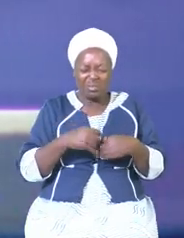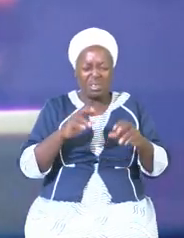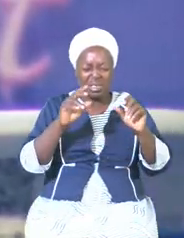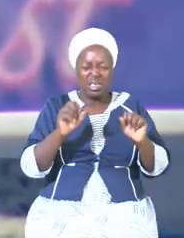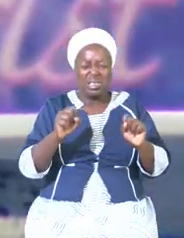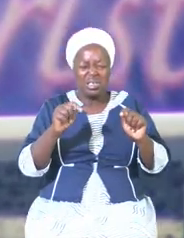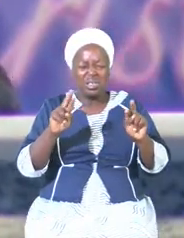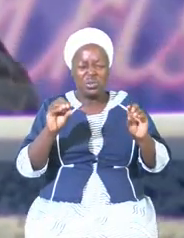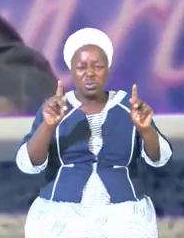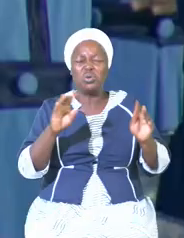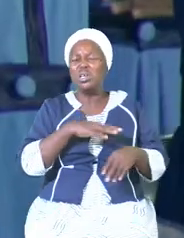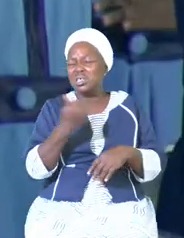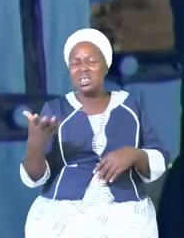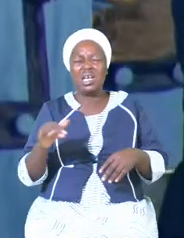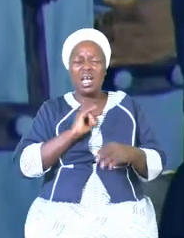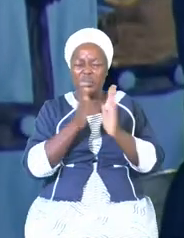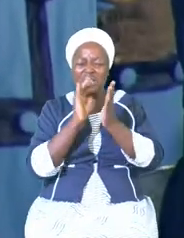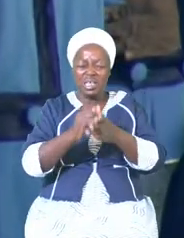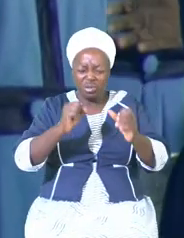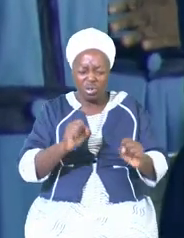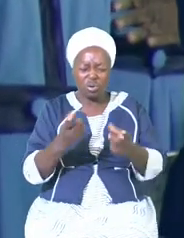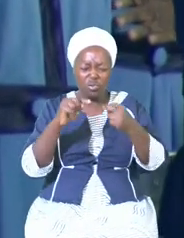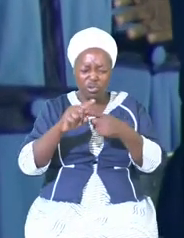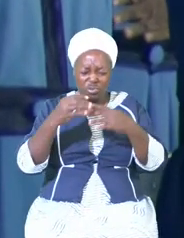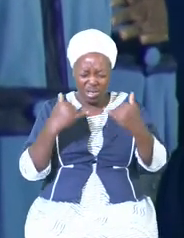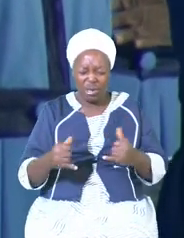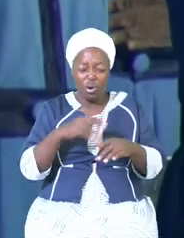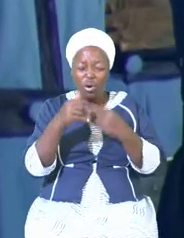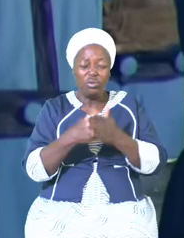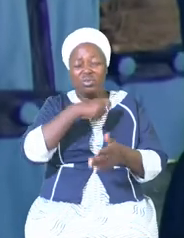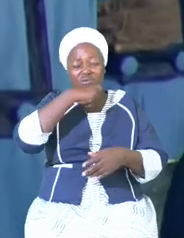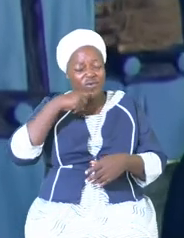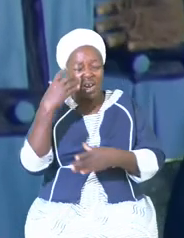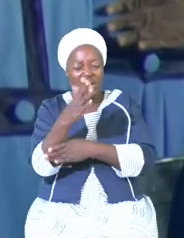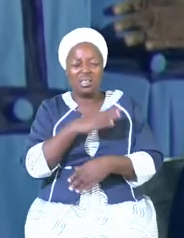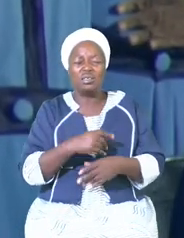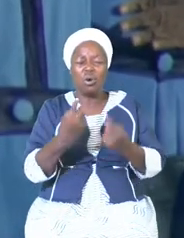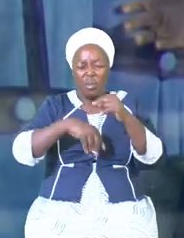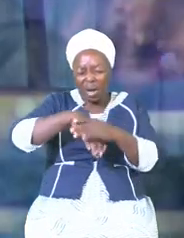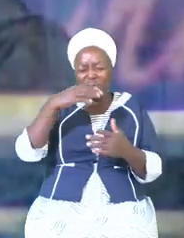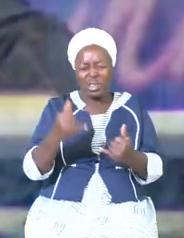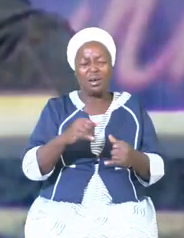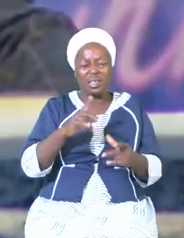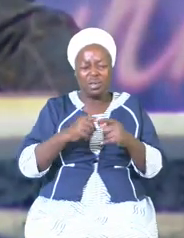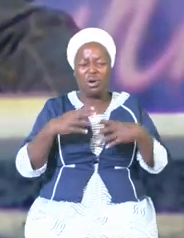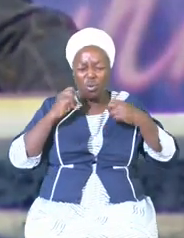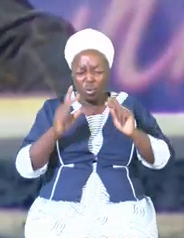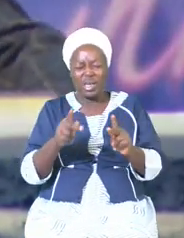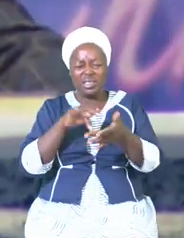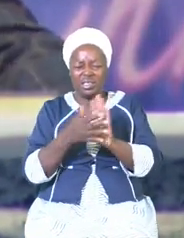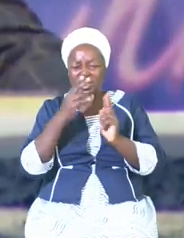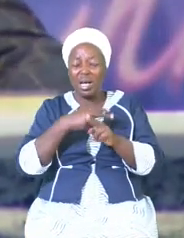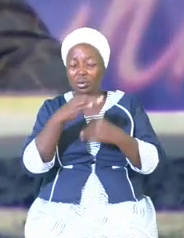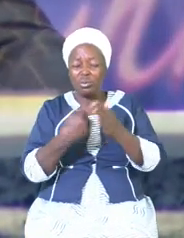that strength will come to you right now. Those withered hands, stretch out, you are well. And then those limp